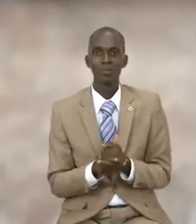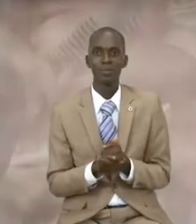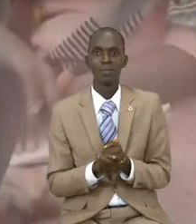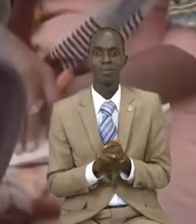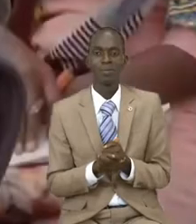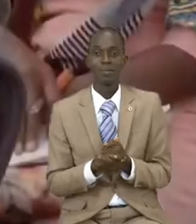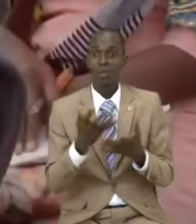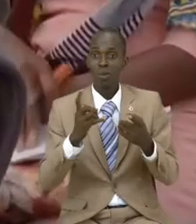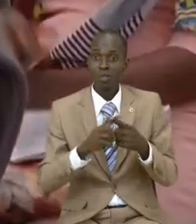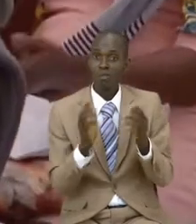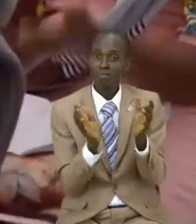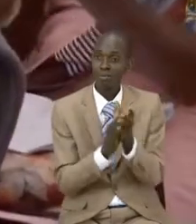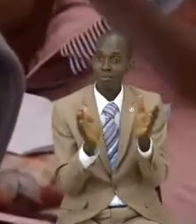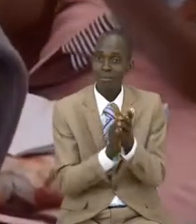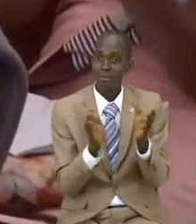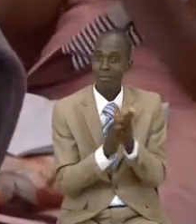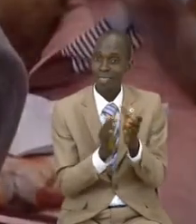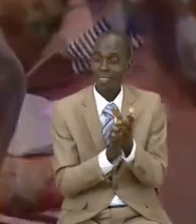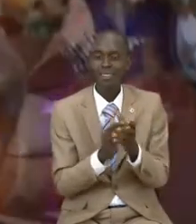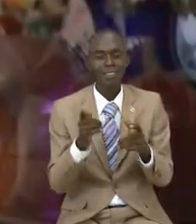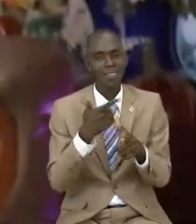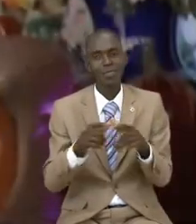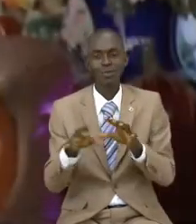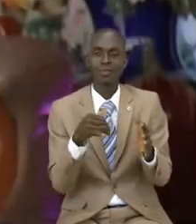You want to clap your hands?